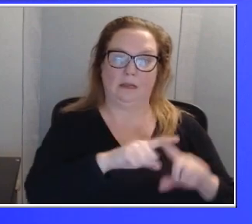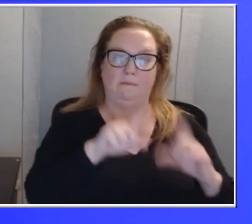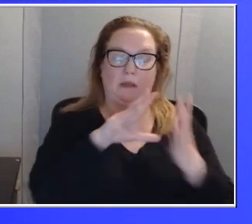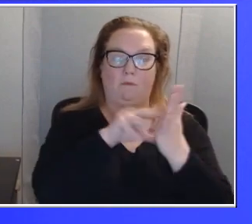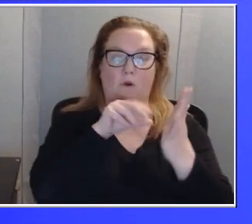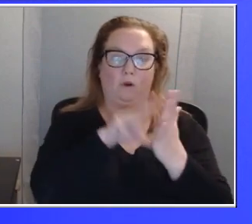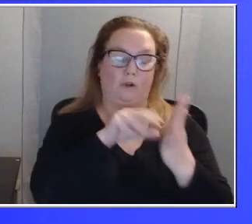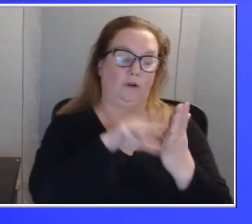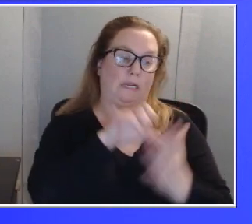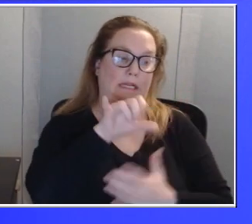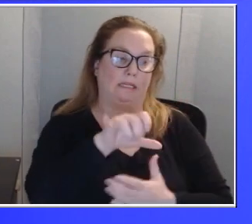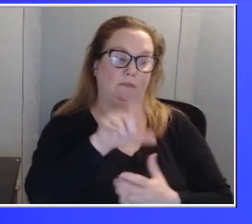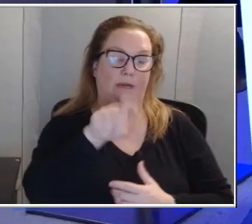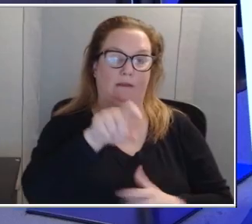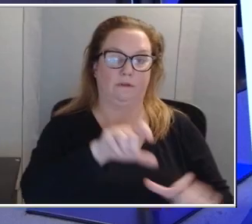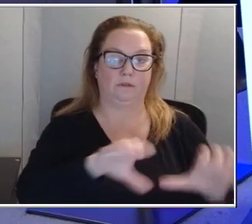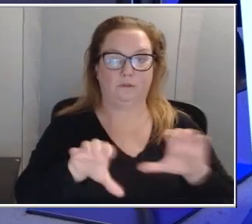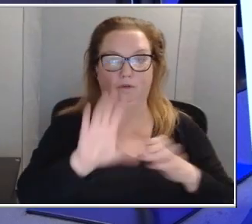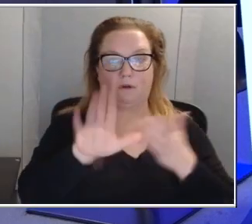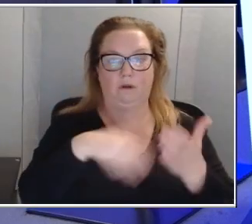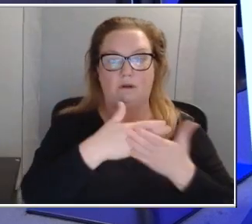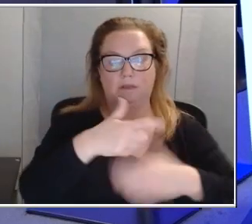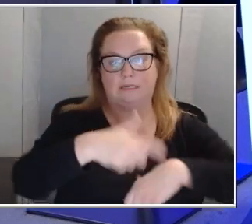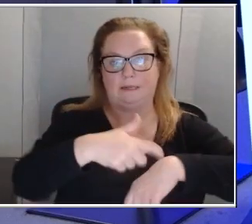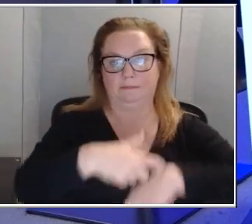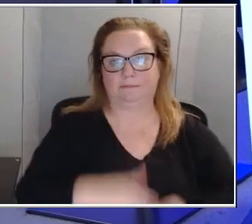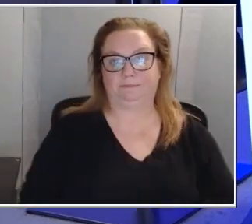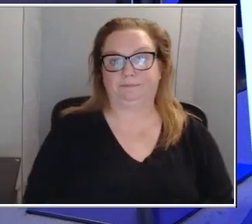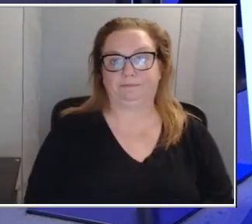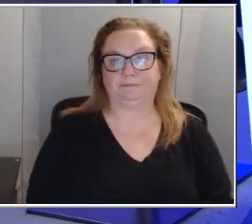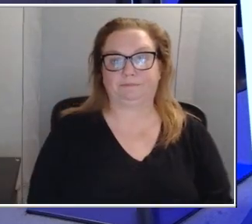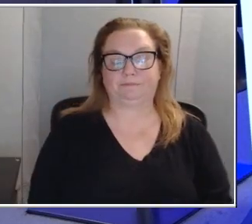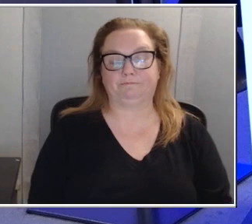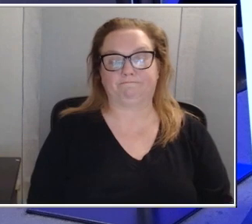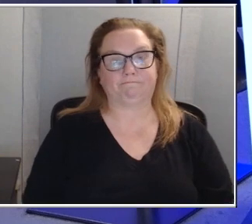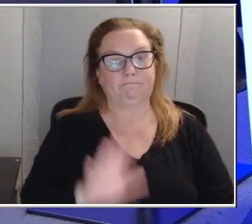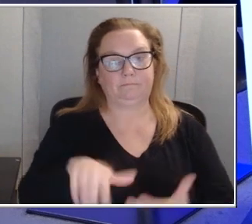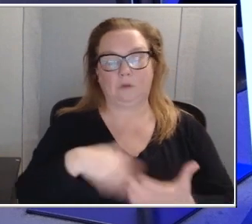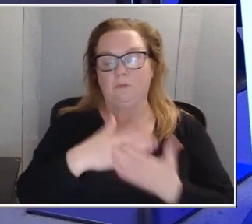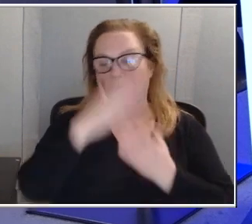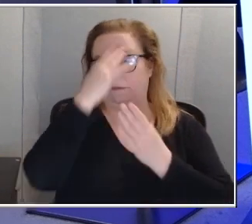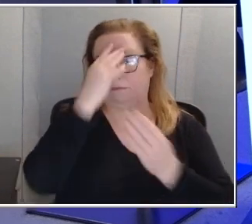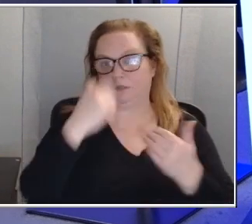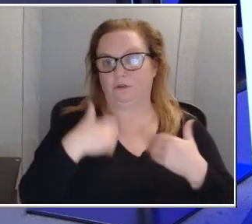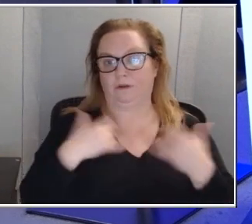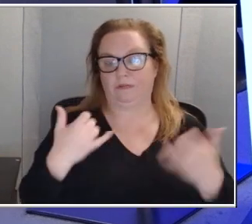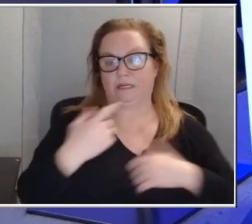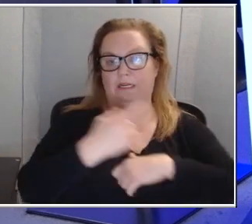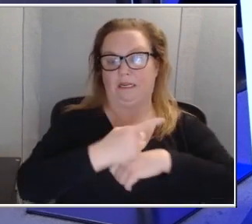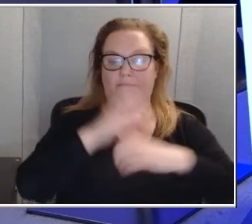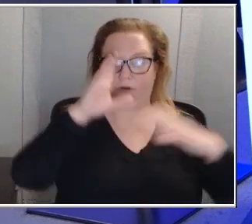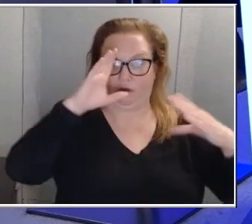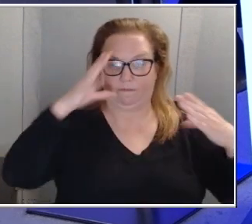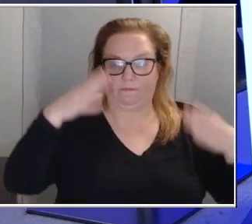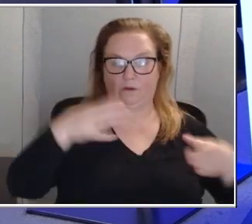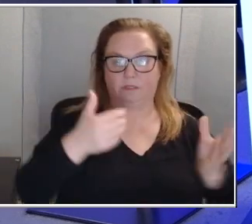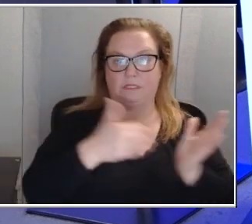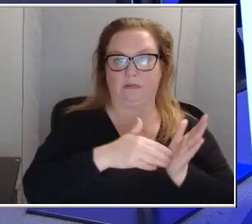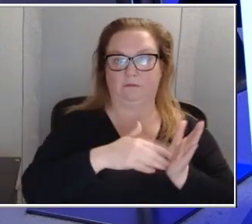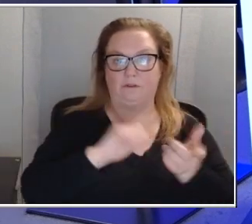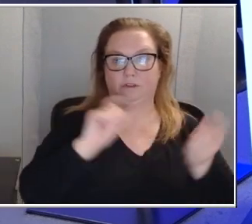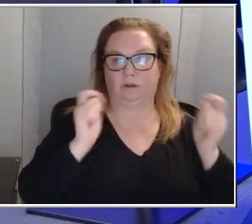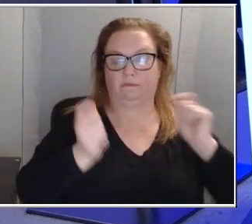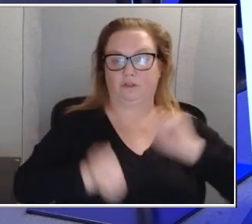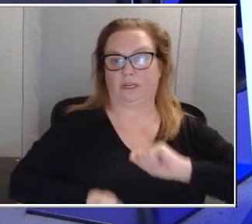that's what we have to do all the time in science. Yeah, if you armed with all the information you have today, if you were focused back there, would you have changed any of those